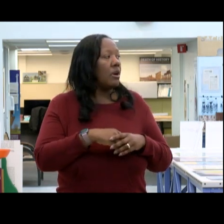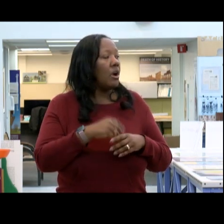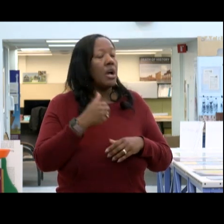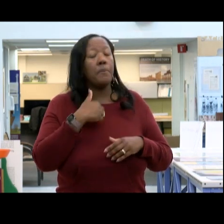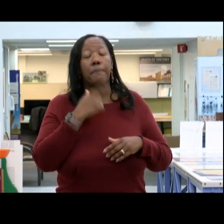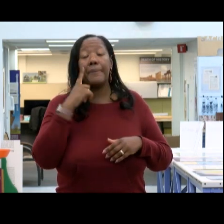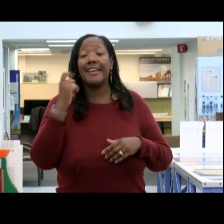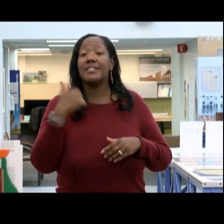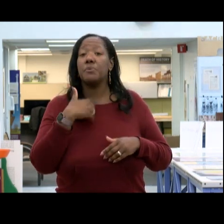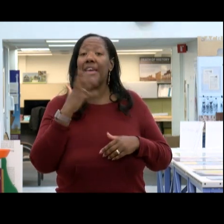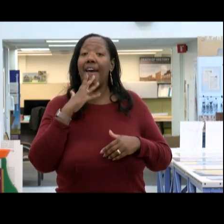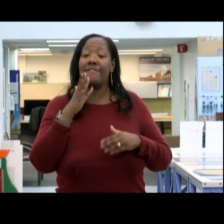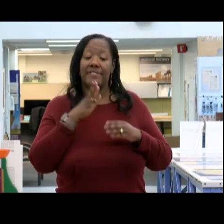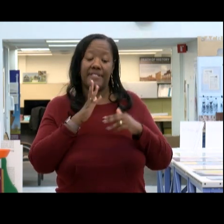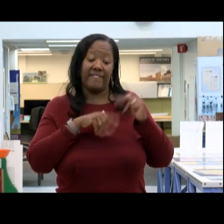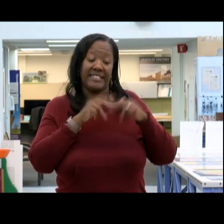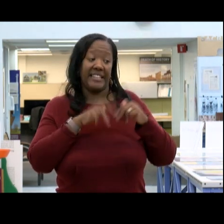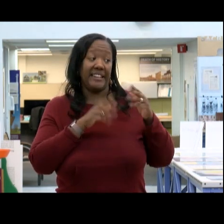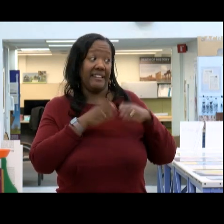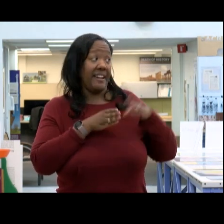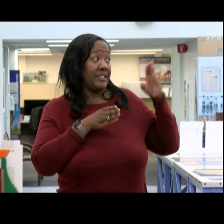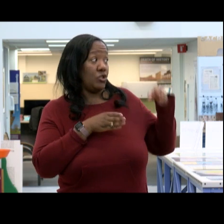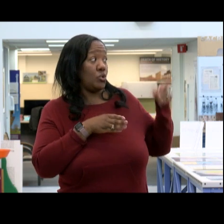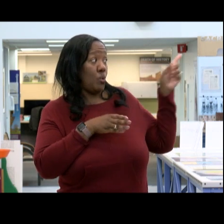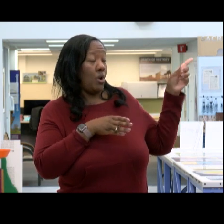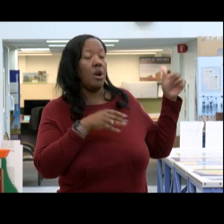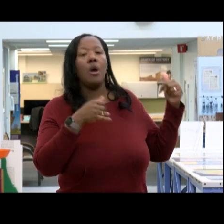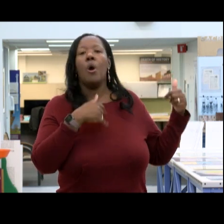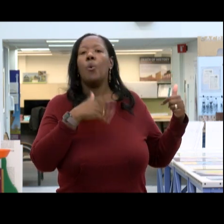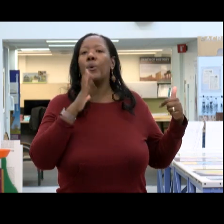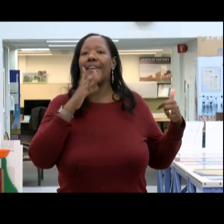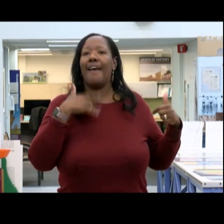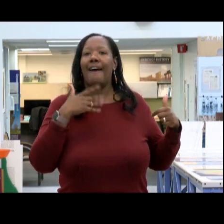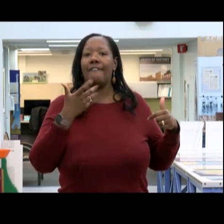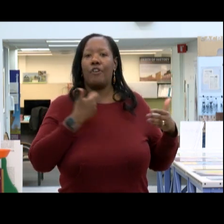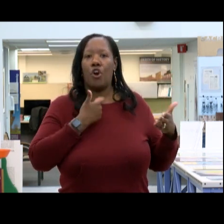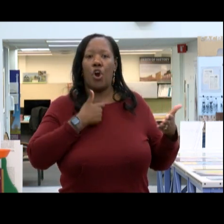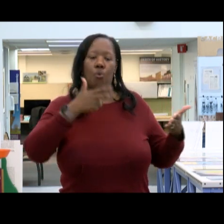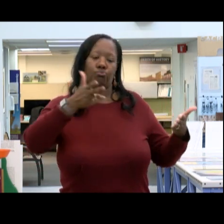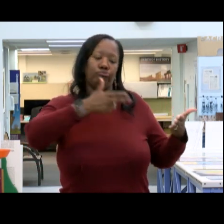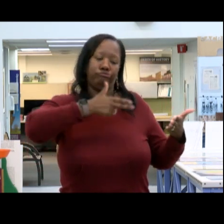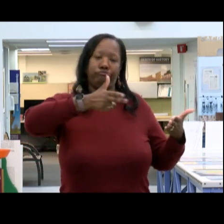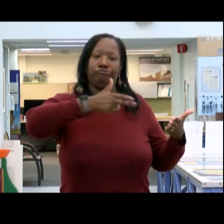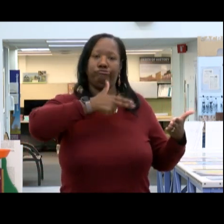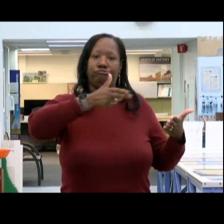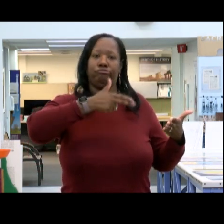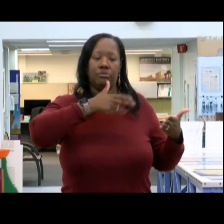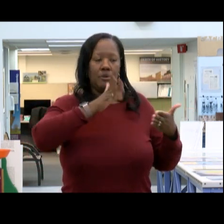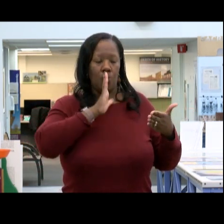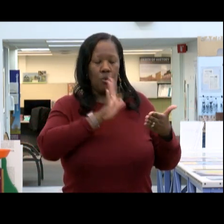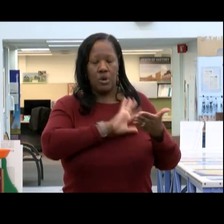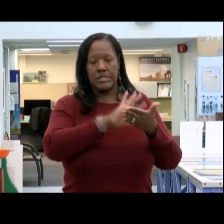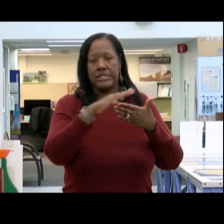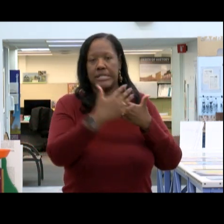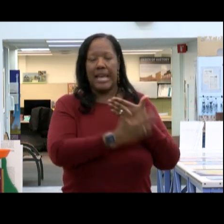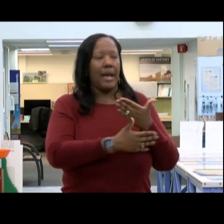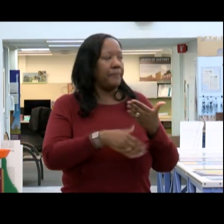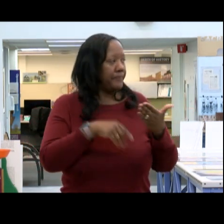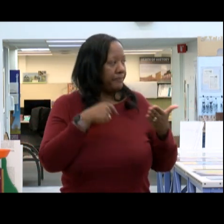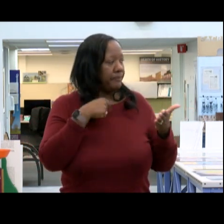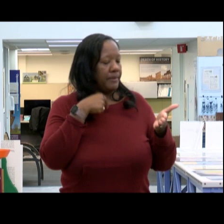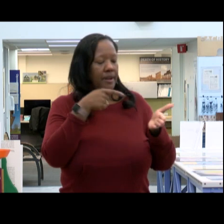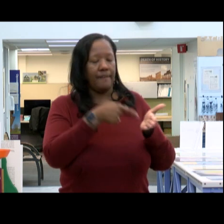good finisher, we actually spray a finish on top of our direct prints to protect them. So that's generally speaking